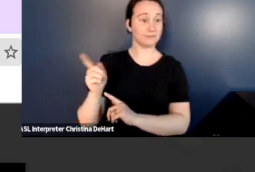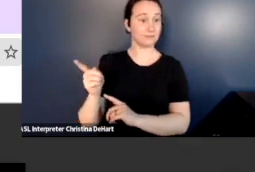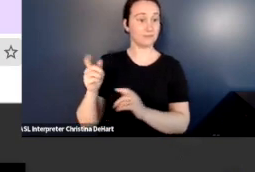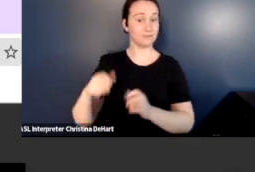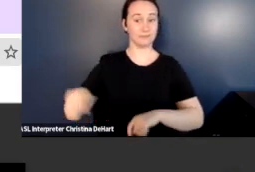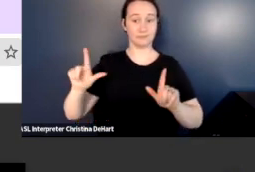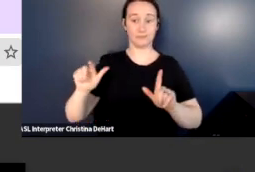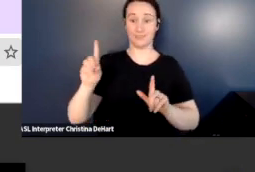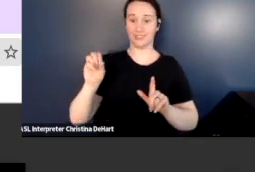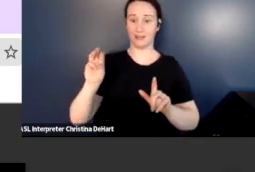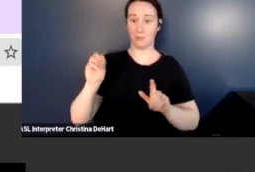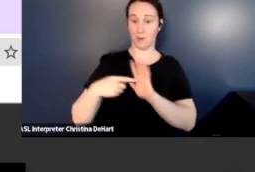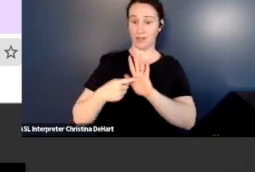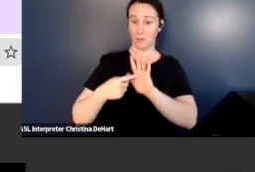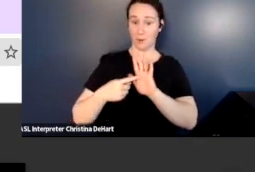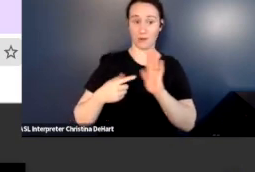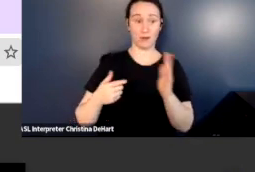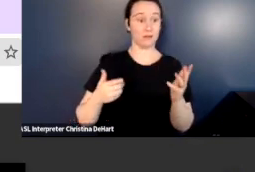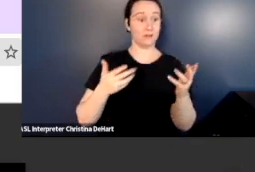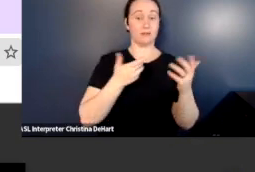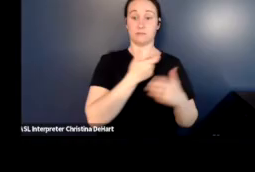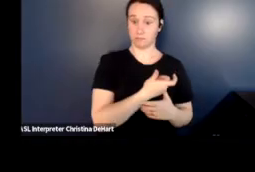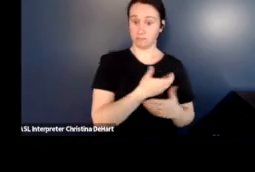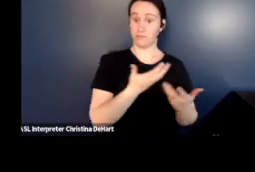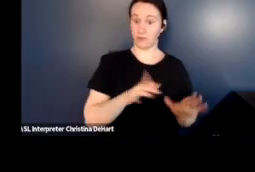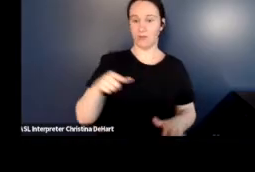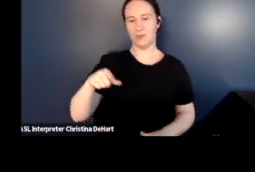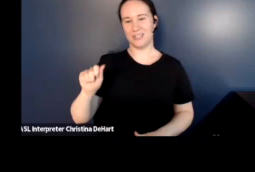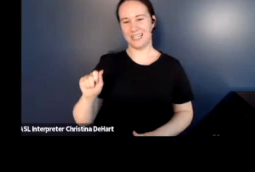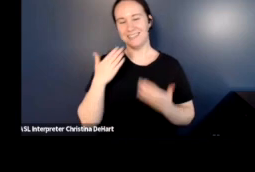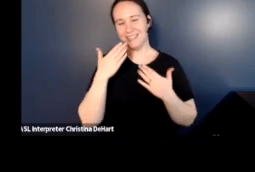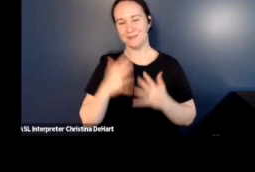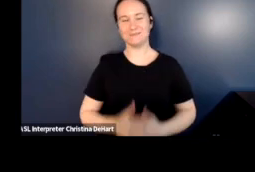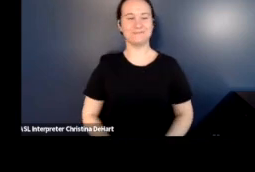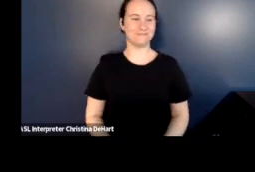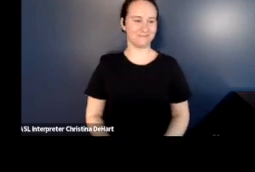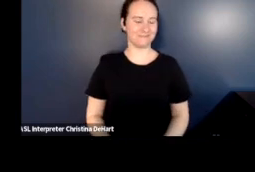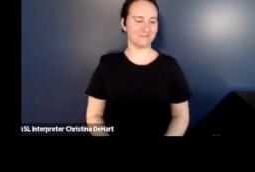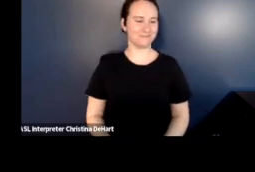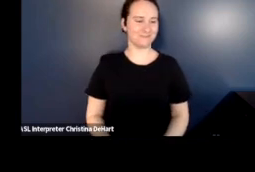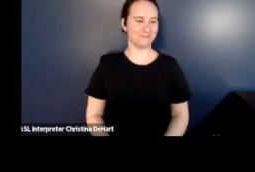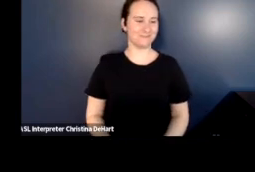demo, and after that we'll have some Q&A. Thank you.